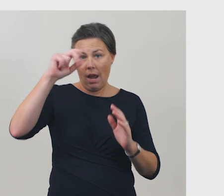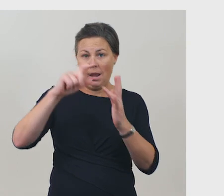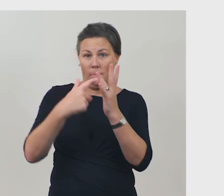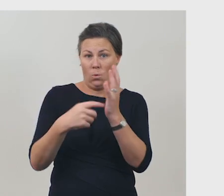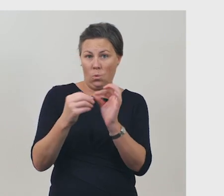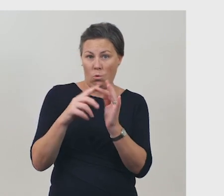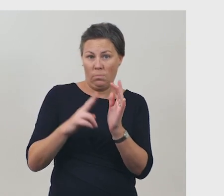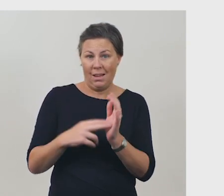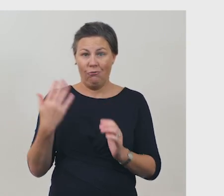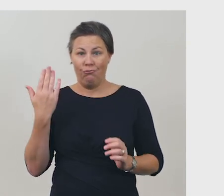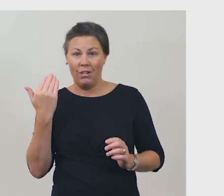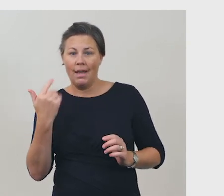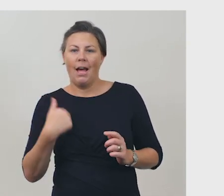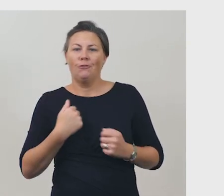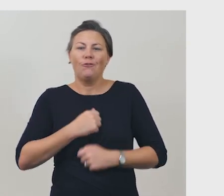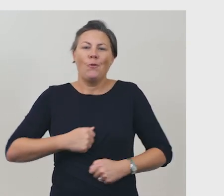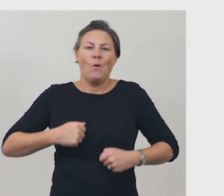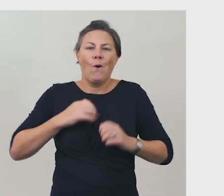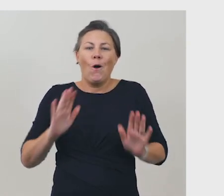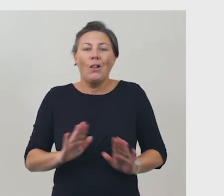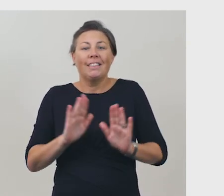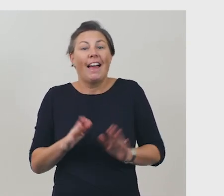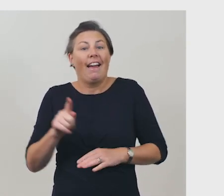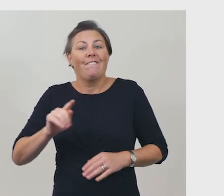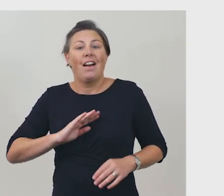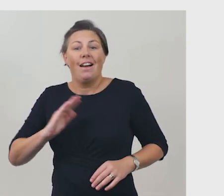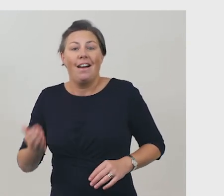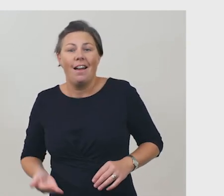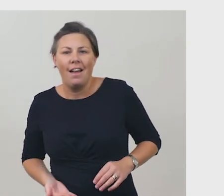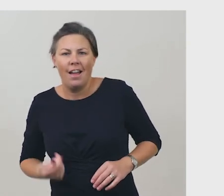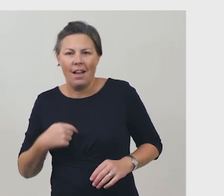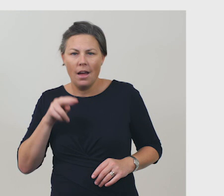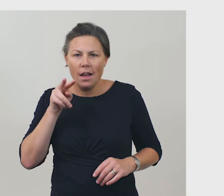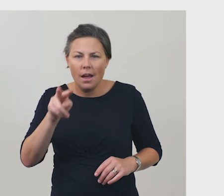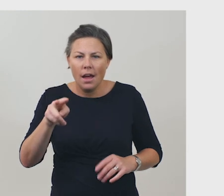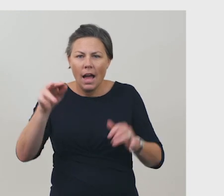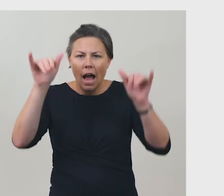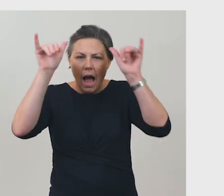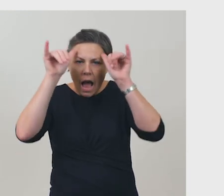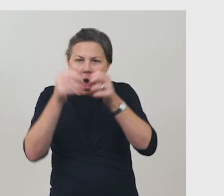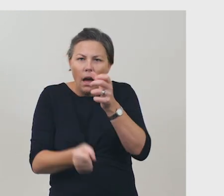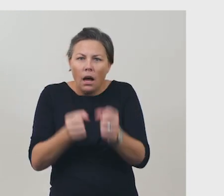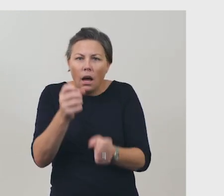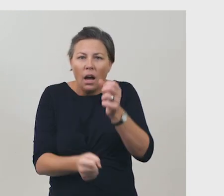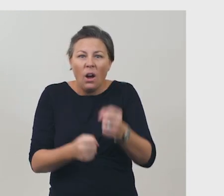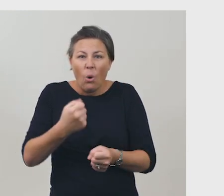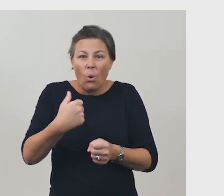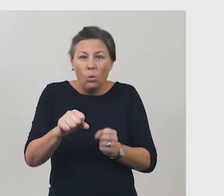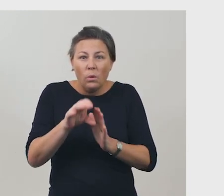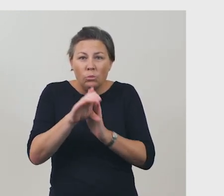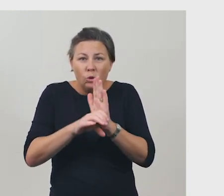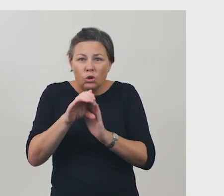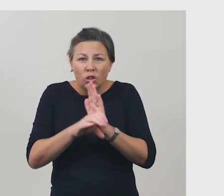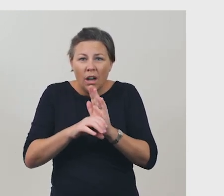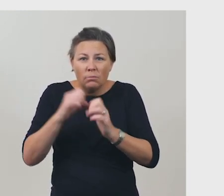watching the cows being milked. It was so fascinating to see the streamlined processes with everything computerised. The evenings were